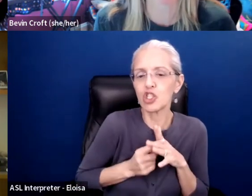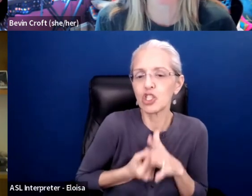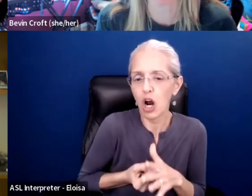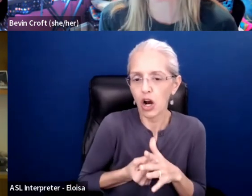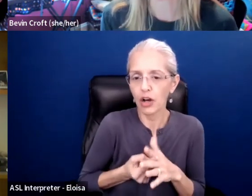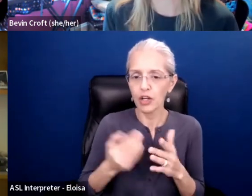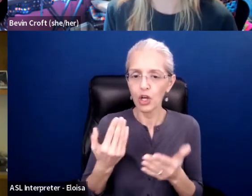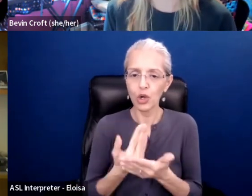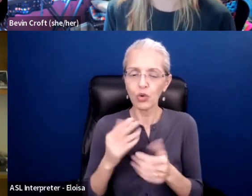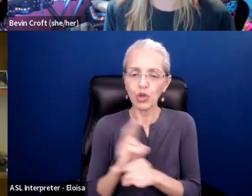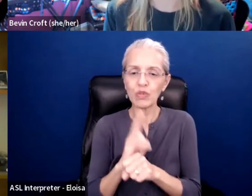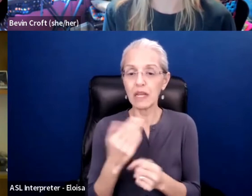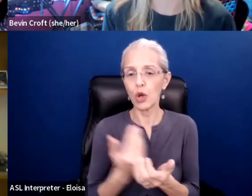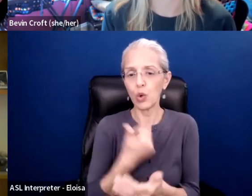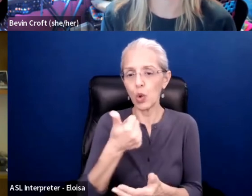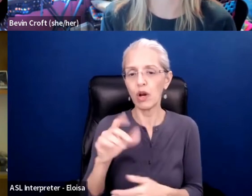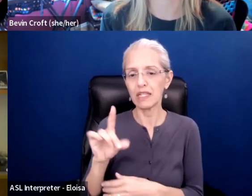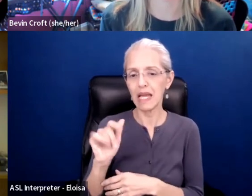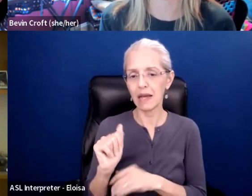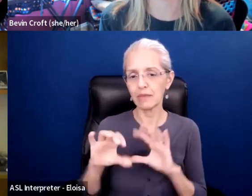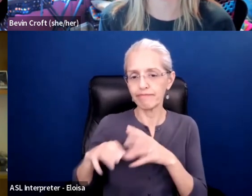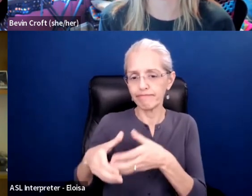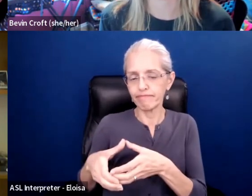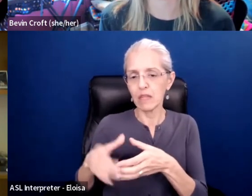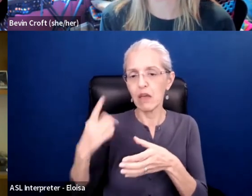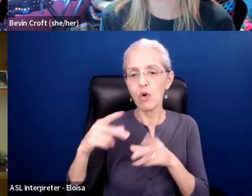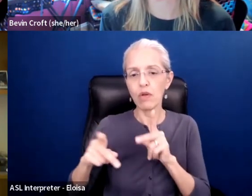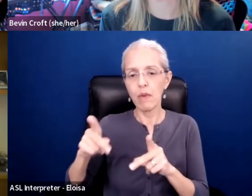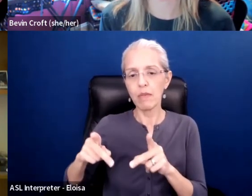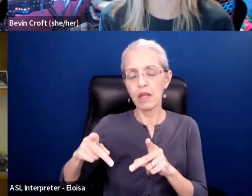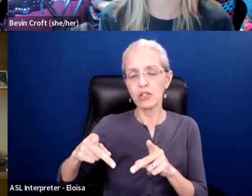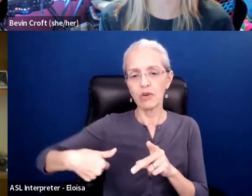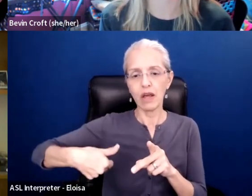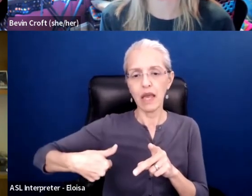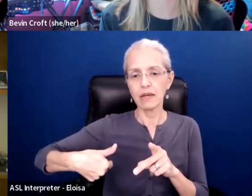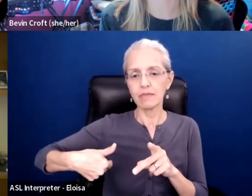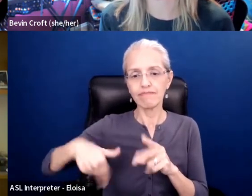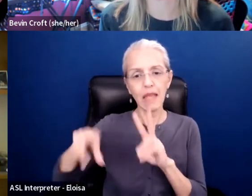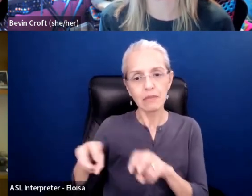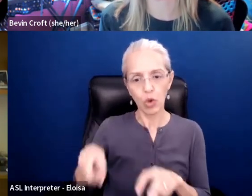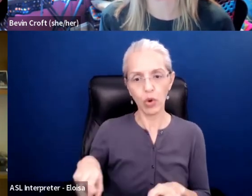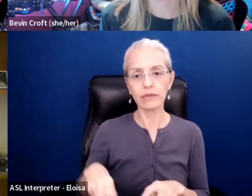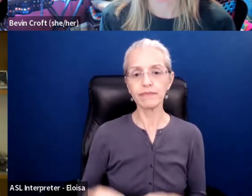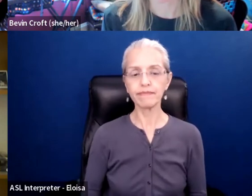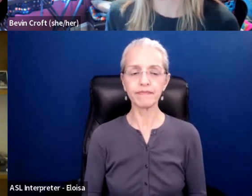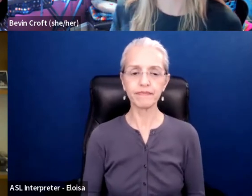newer data set for a population that hadn't yet, where we hadn't yet explored these. So,